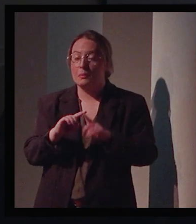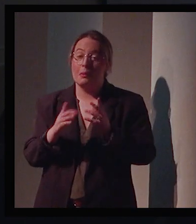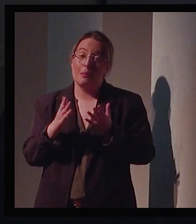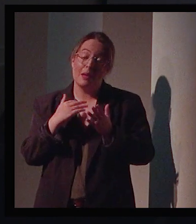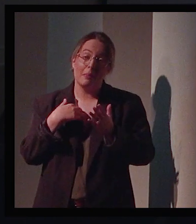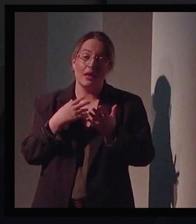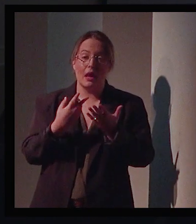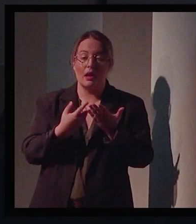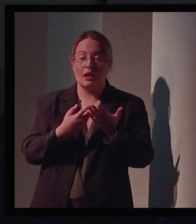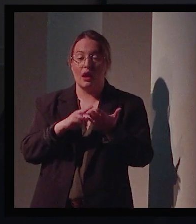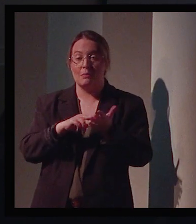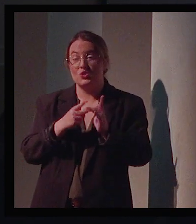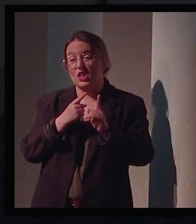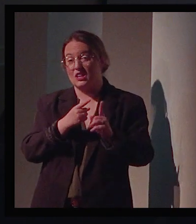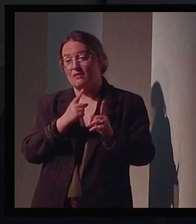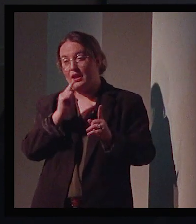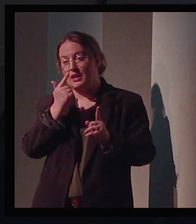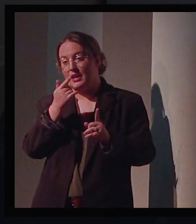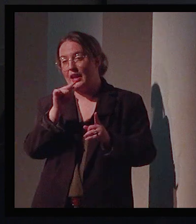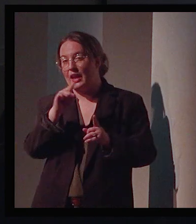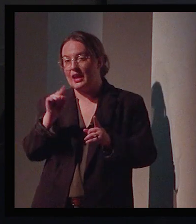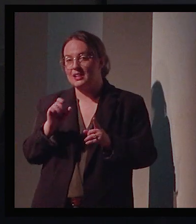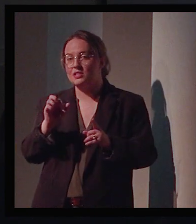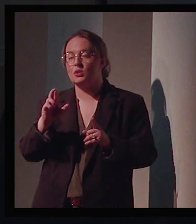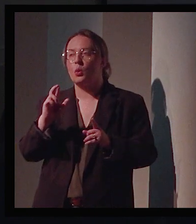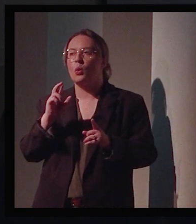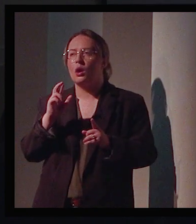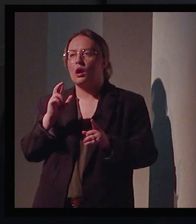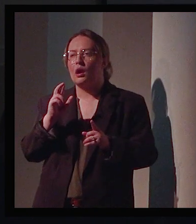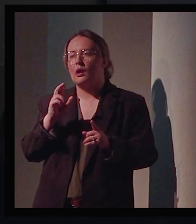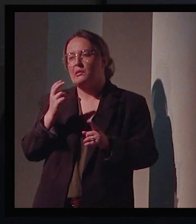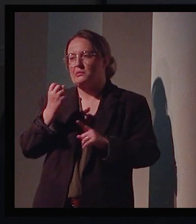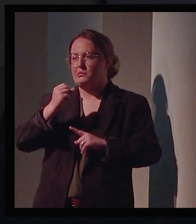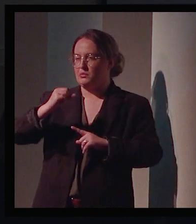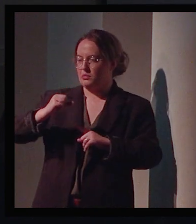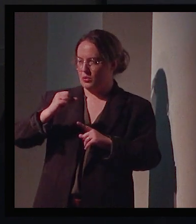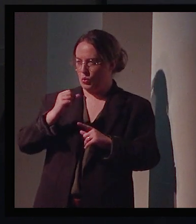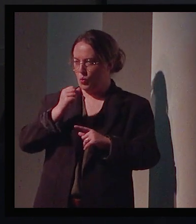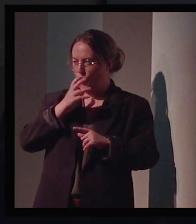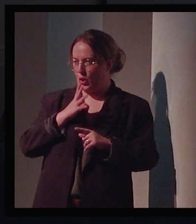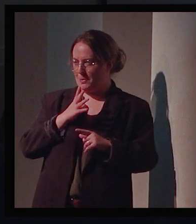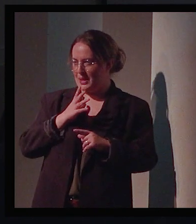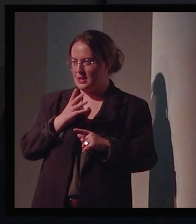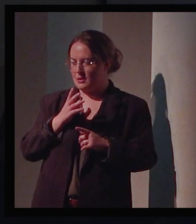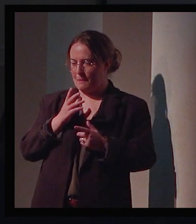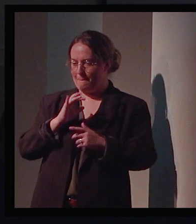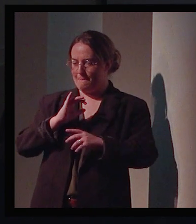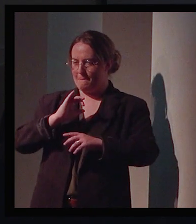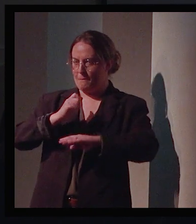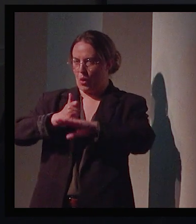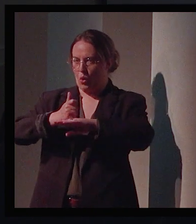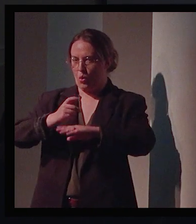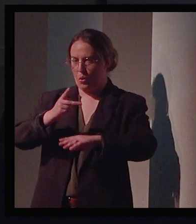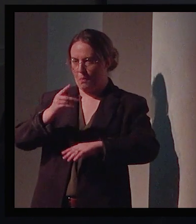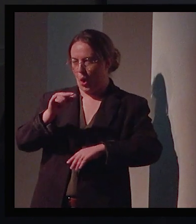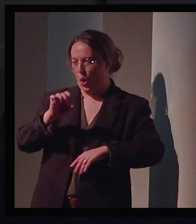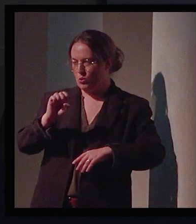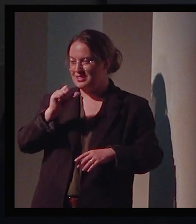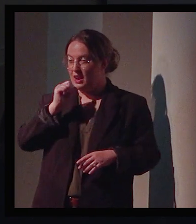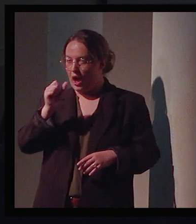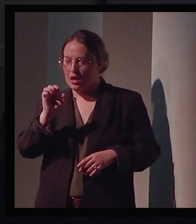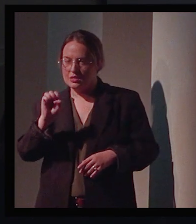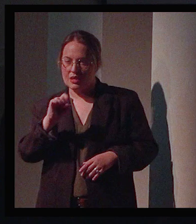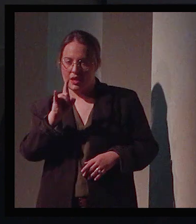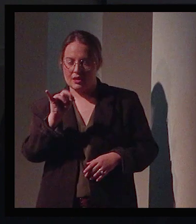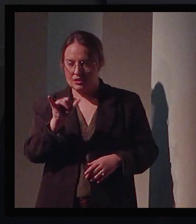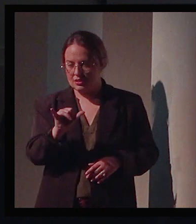gaze, or in fact resist it with the woman's awkward, decidedly non-sexy poses and kind of inward focus, this